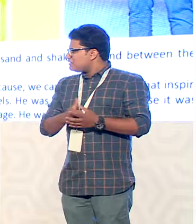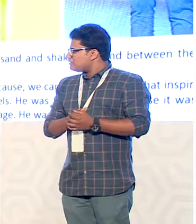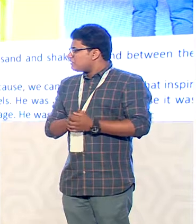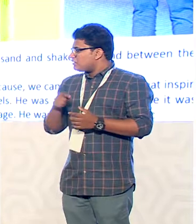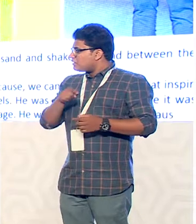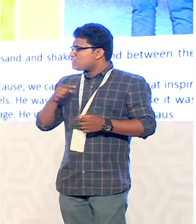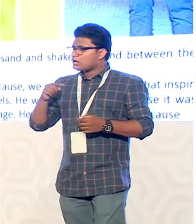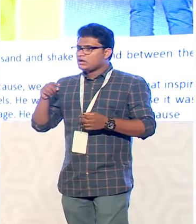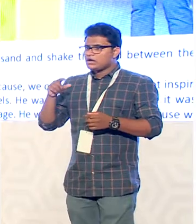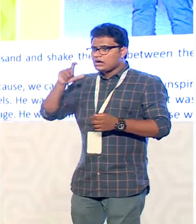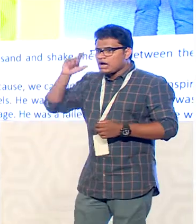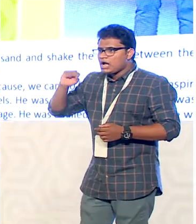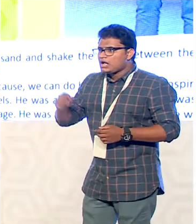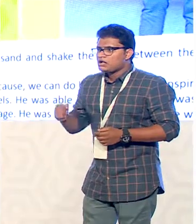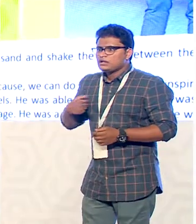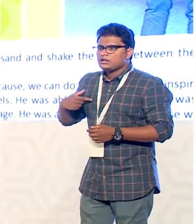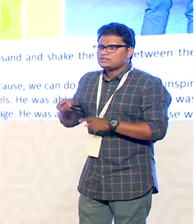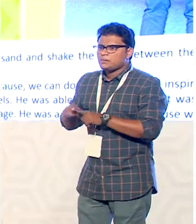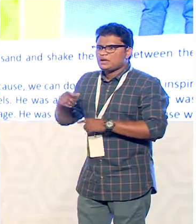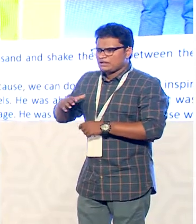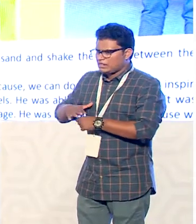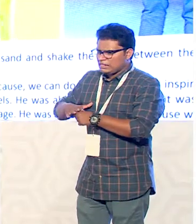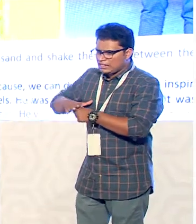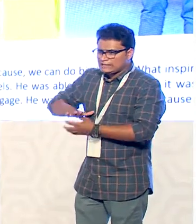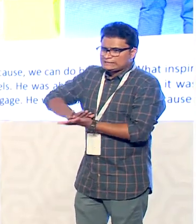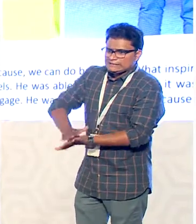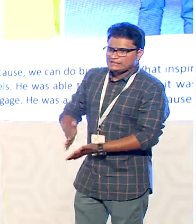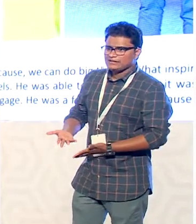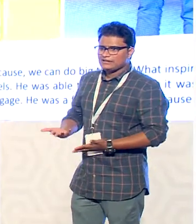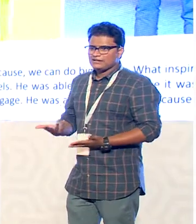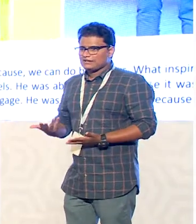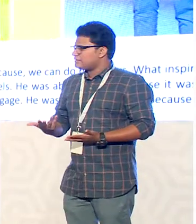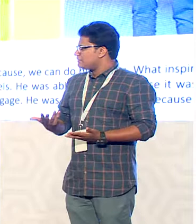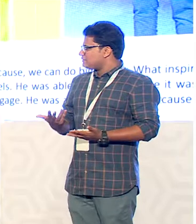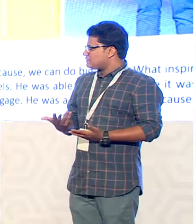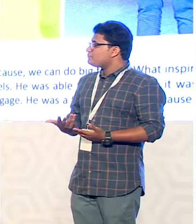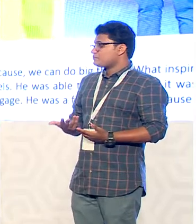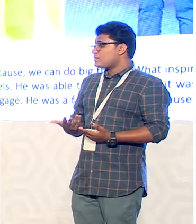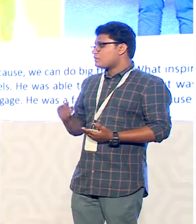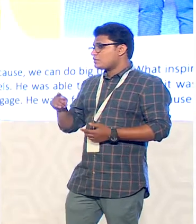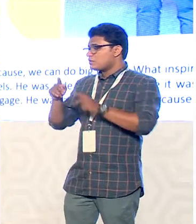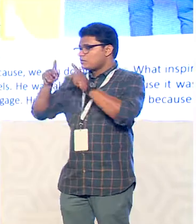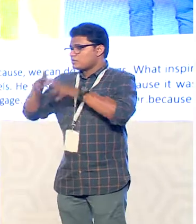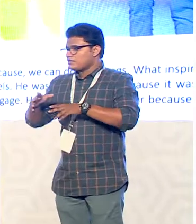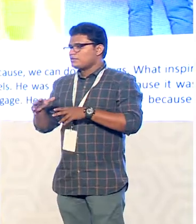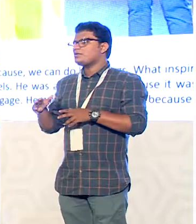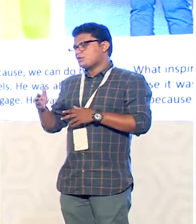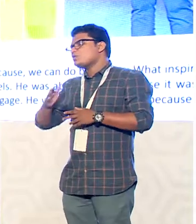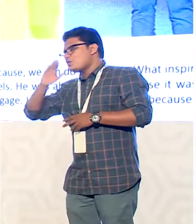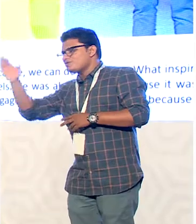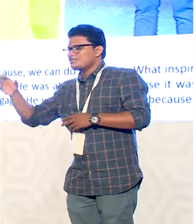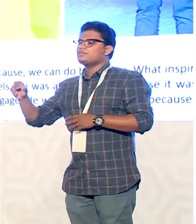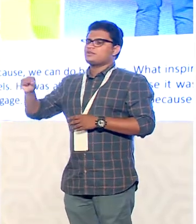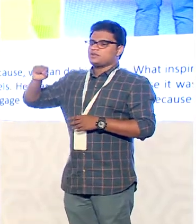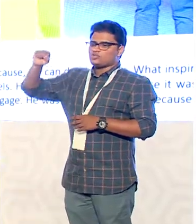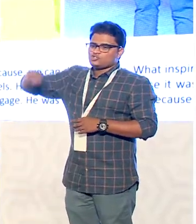his life, he's tongue-tied. He's just completely, struck by stage fright. So this is the person who goes to South Africa and is thrown off